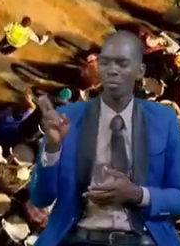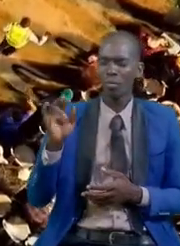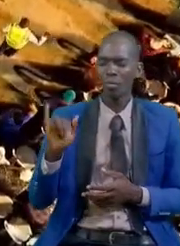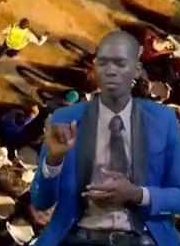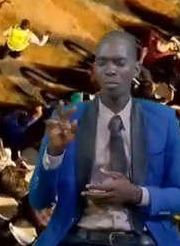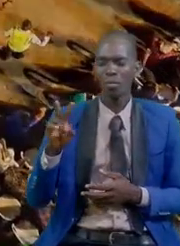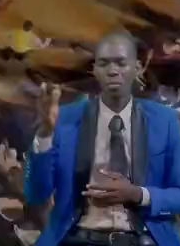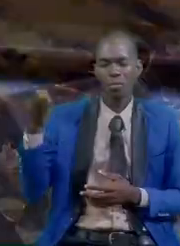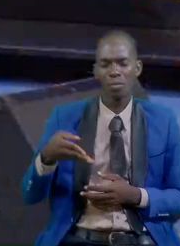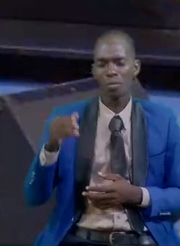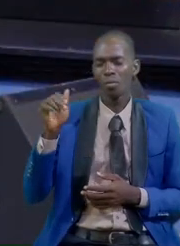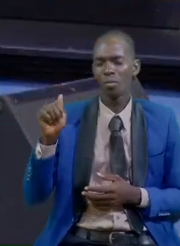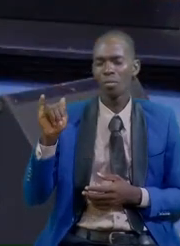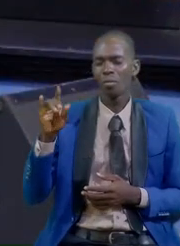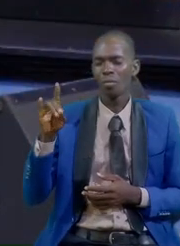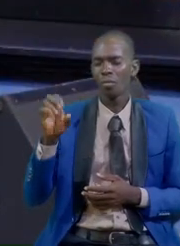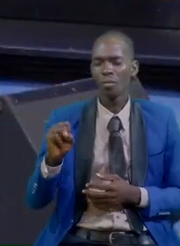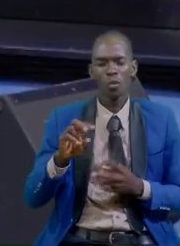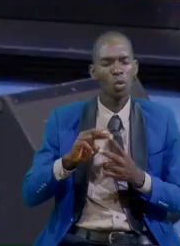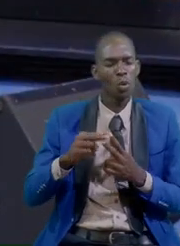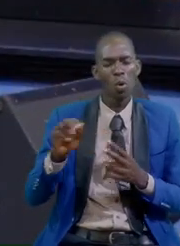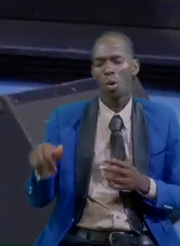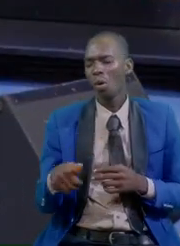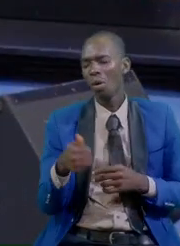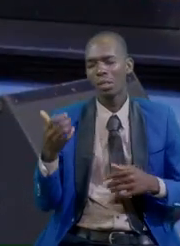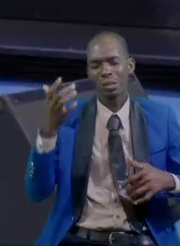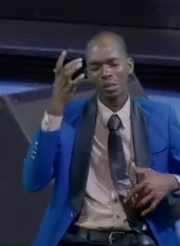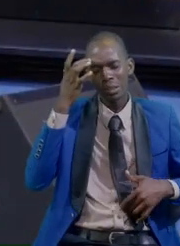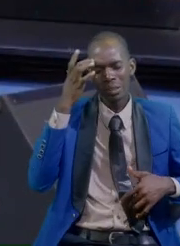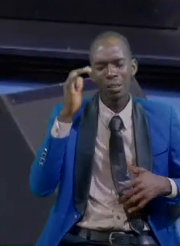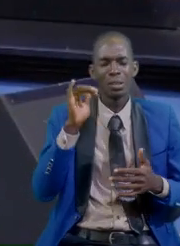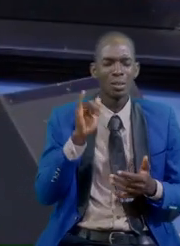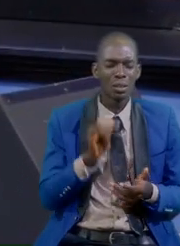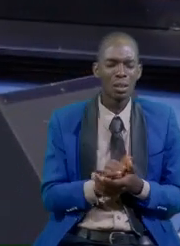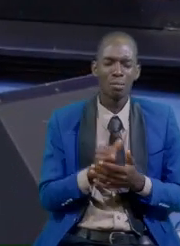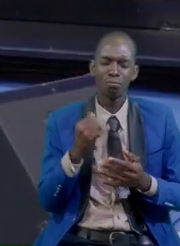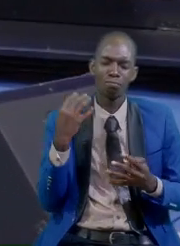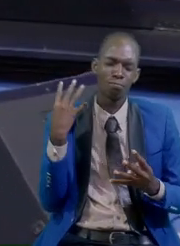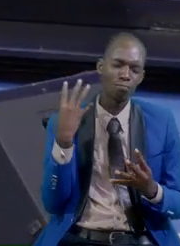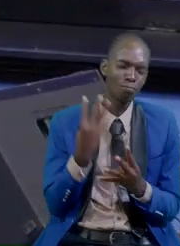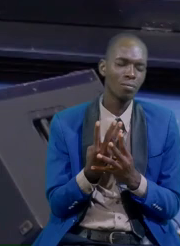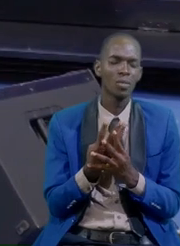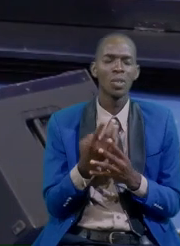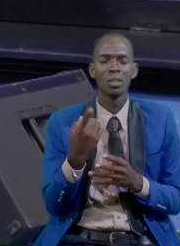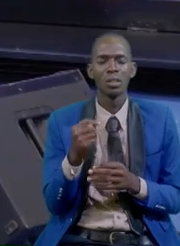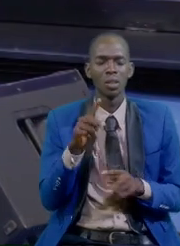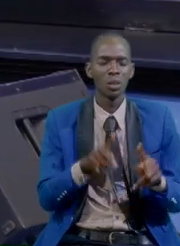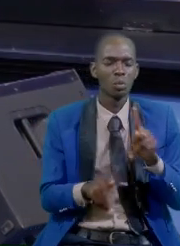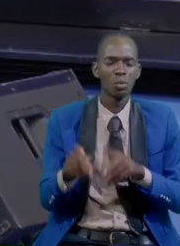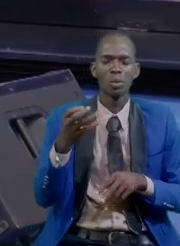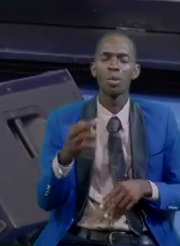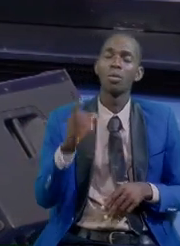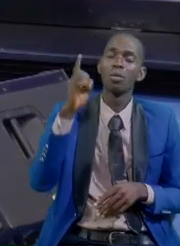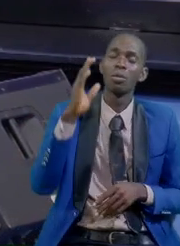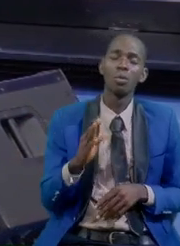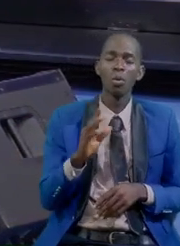HIV/AIDS or any other disease that imprisons the people of God. One